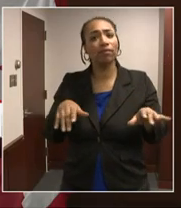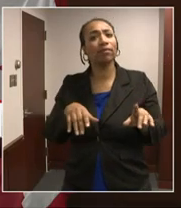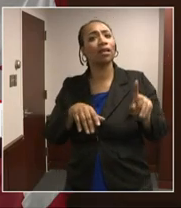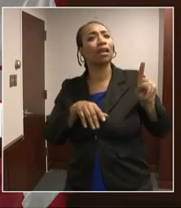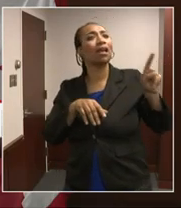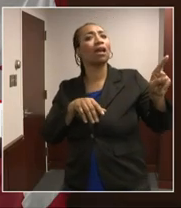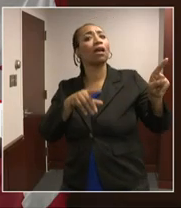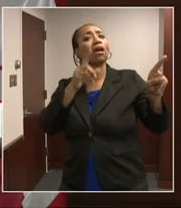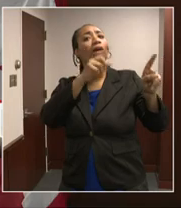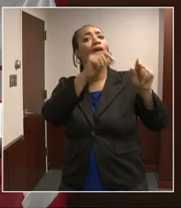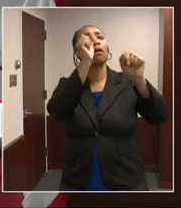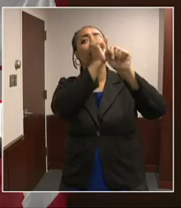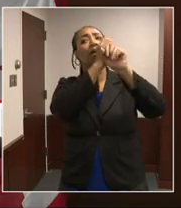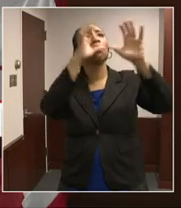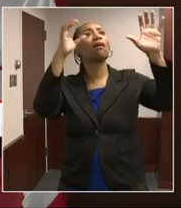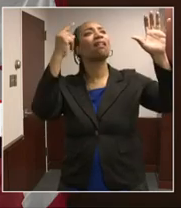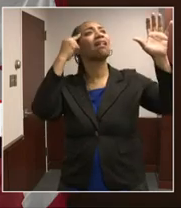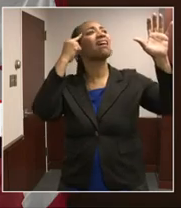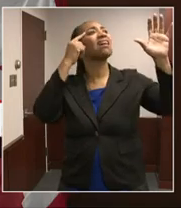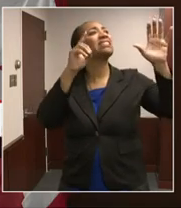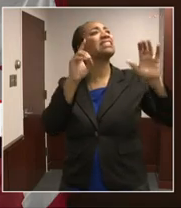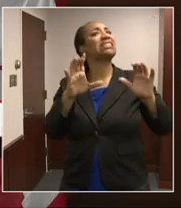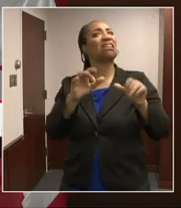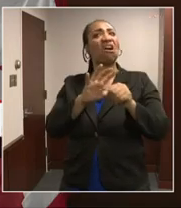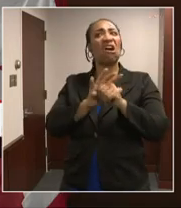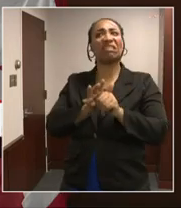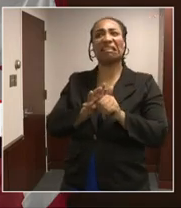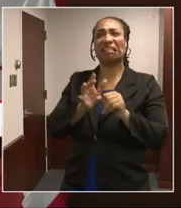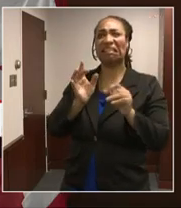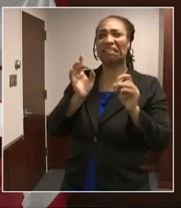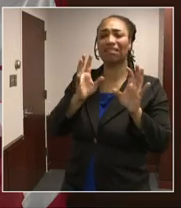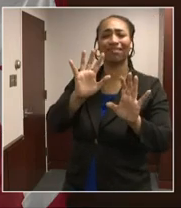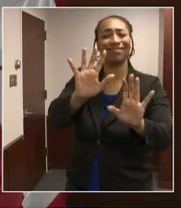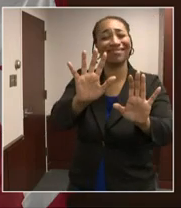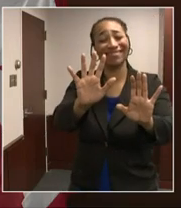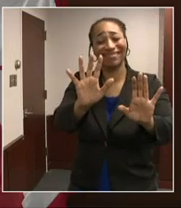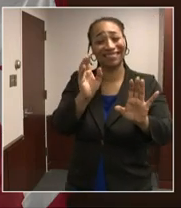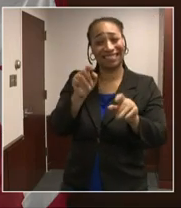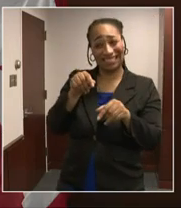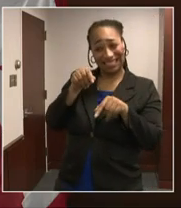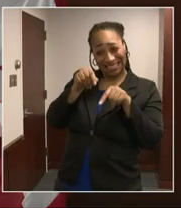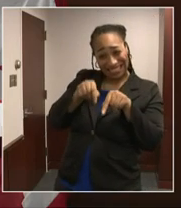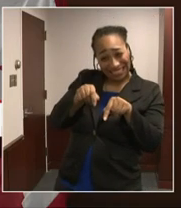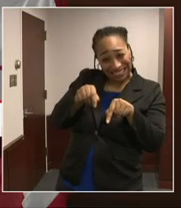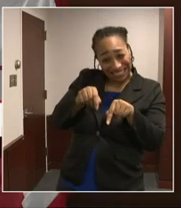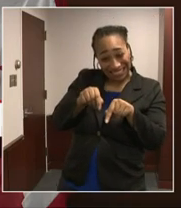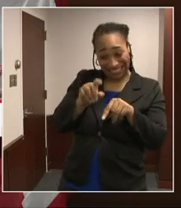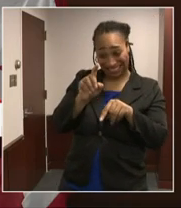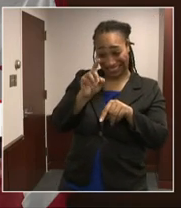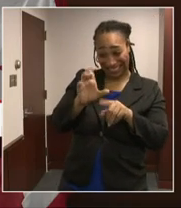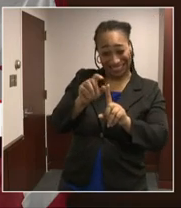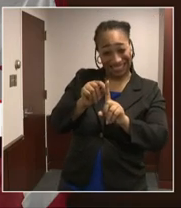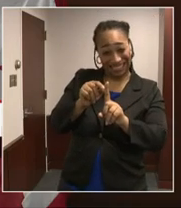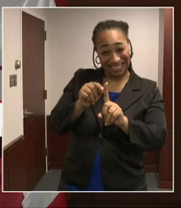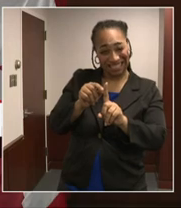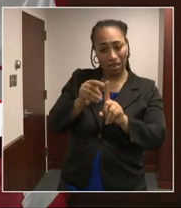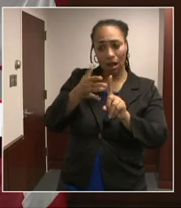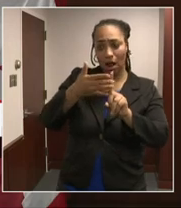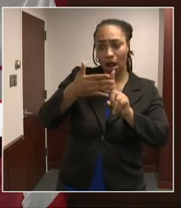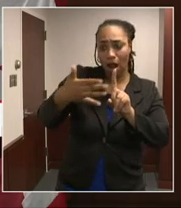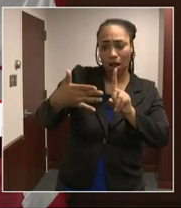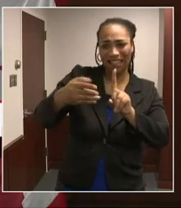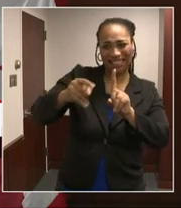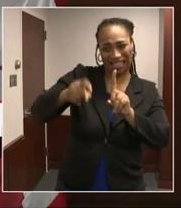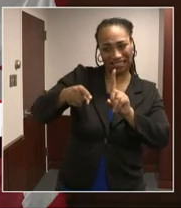a DC that is not the COVID, is very much the post-COVID environment, where the issues with